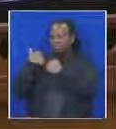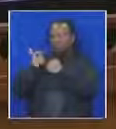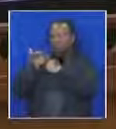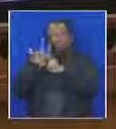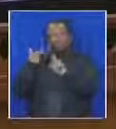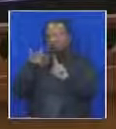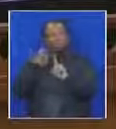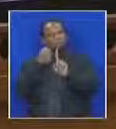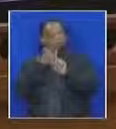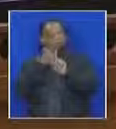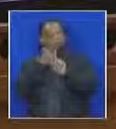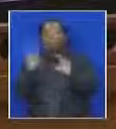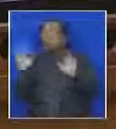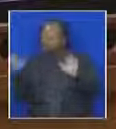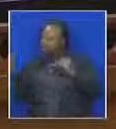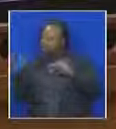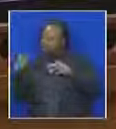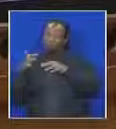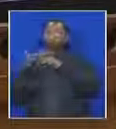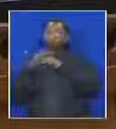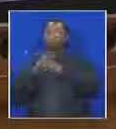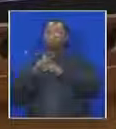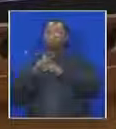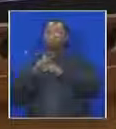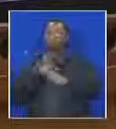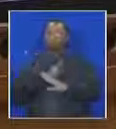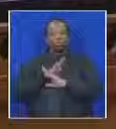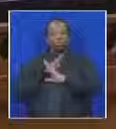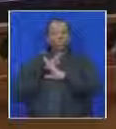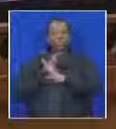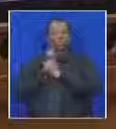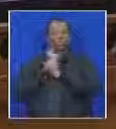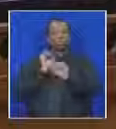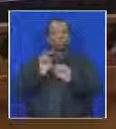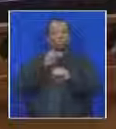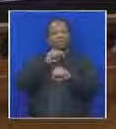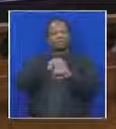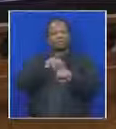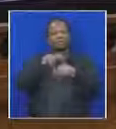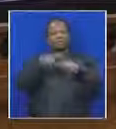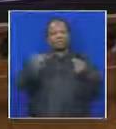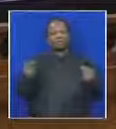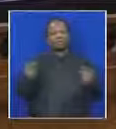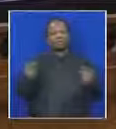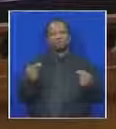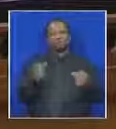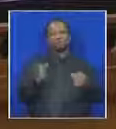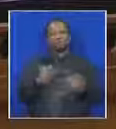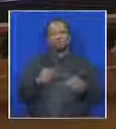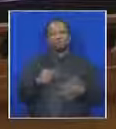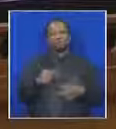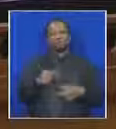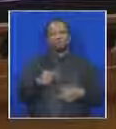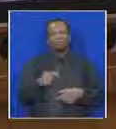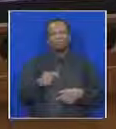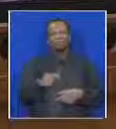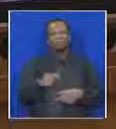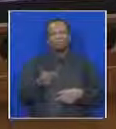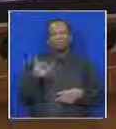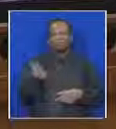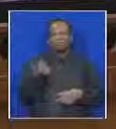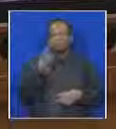of convergence to defend our hard-won democracy. Honorable Holomisa, your time has expired, sir. Ningola nje masela